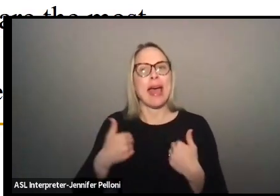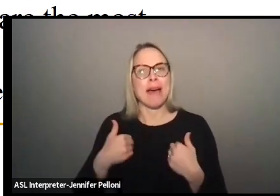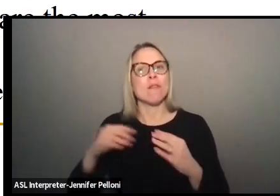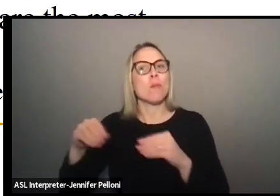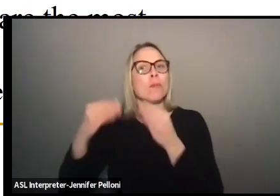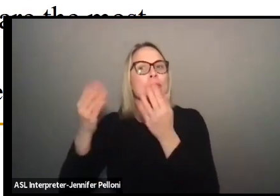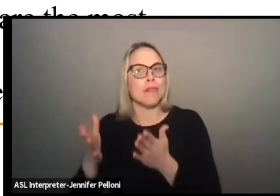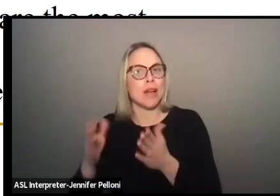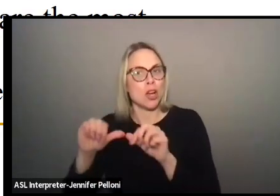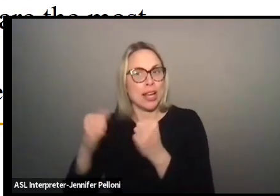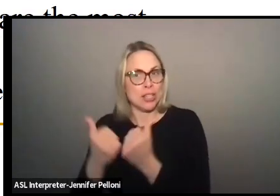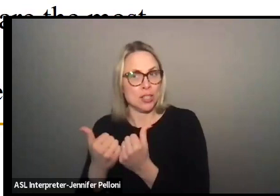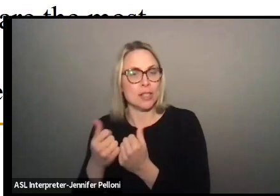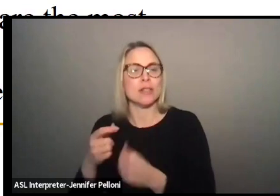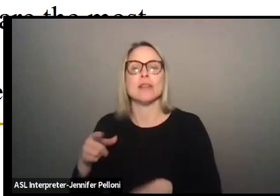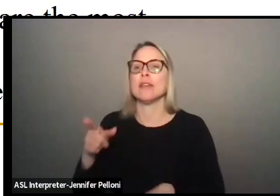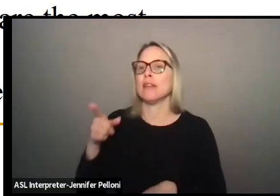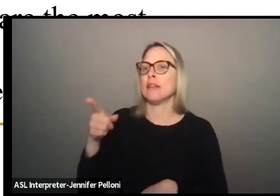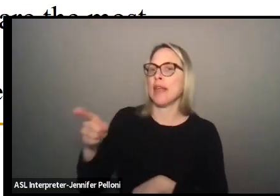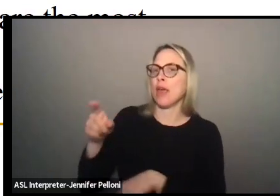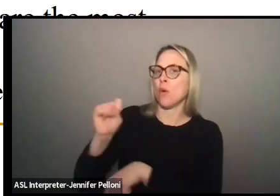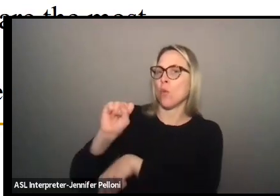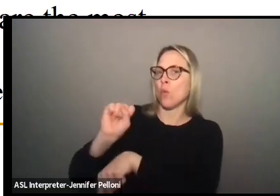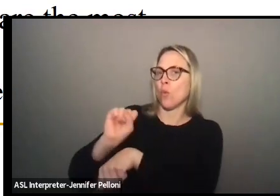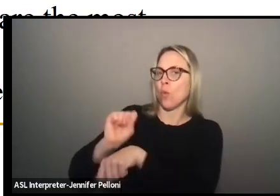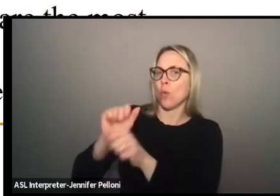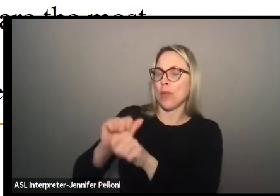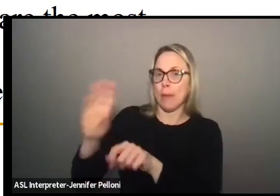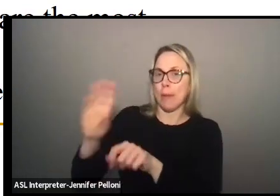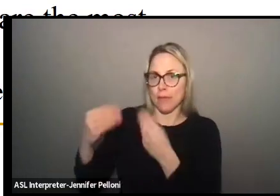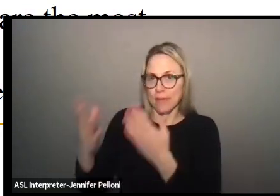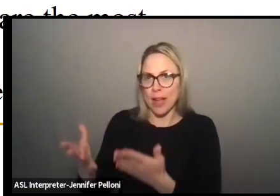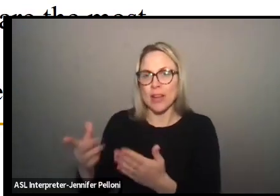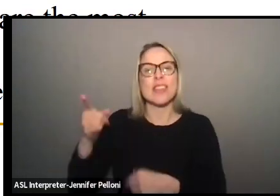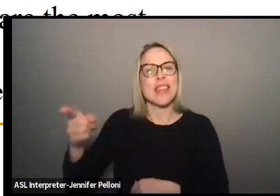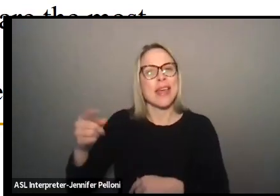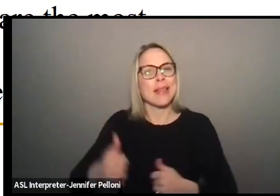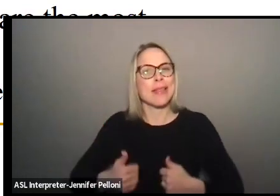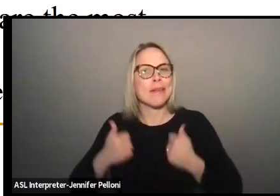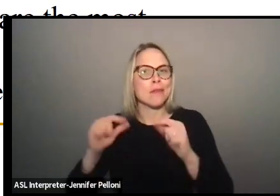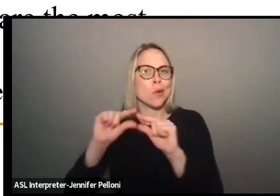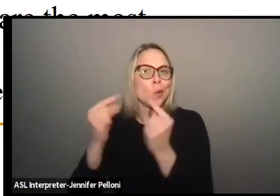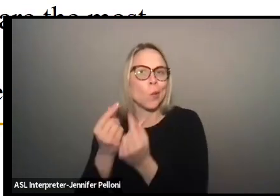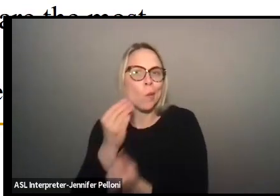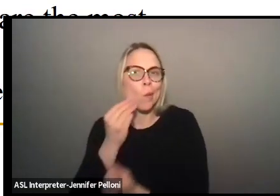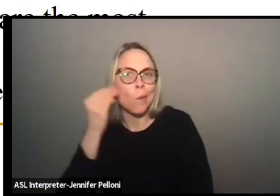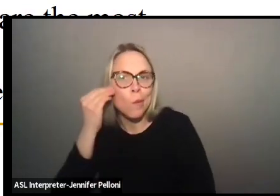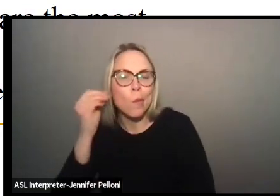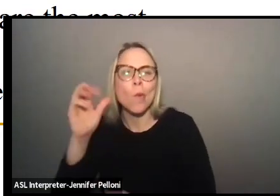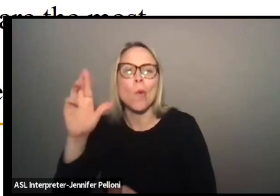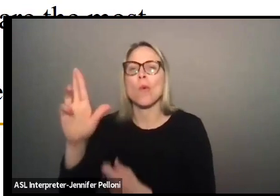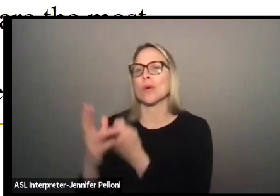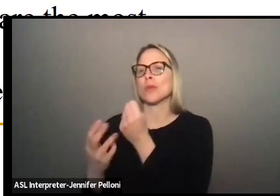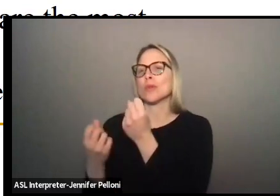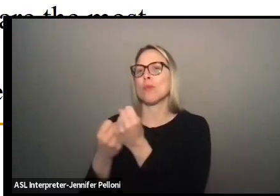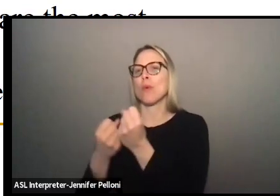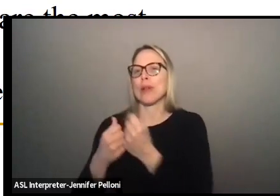they may work with that provider and live in a group home, or they may live in a supported